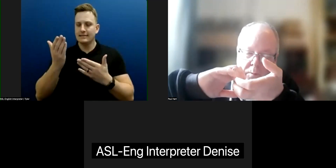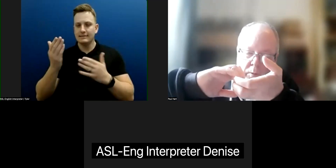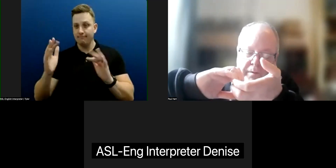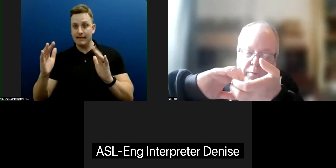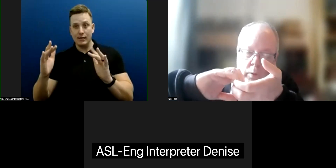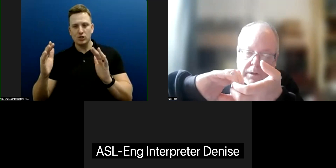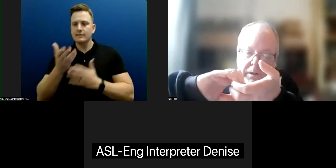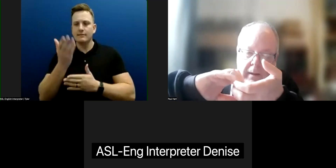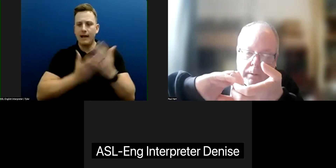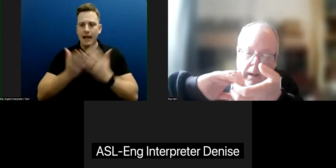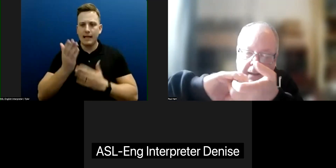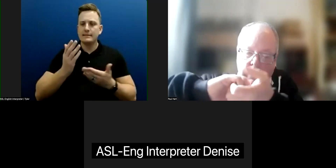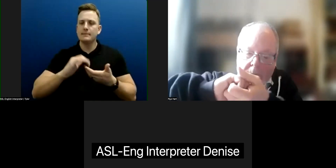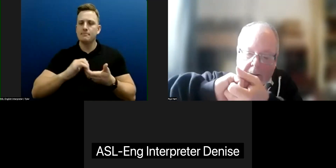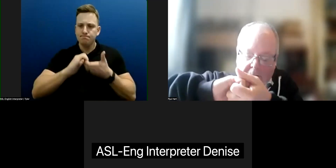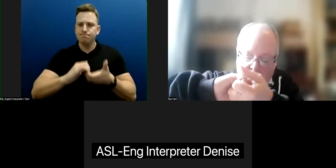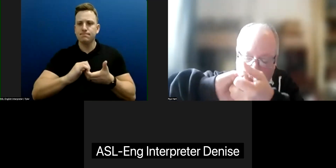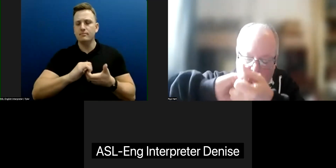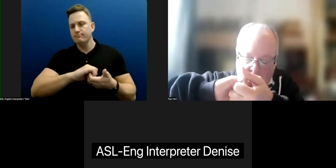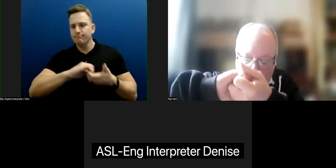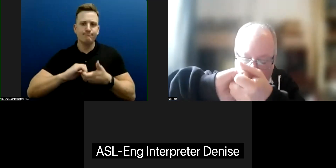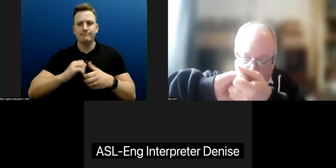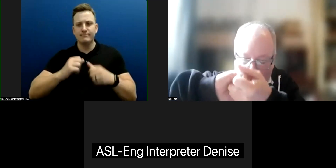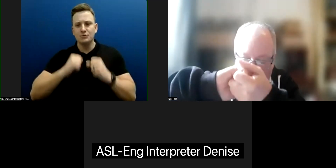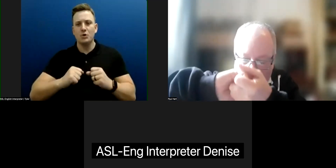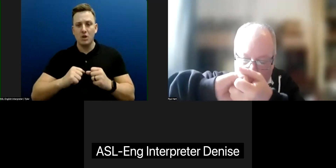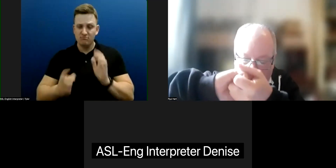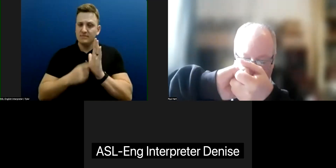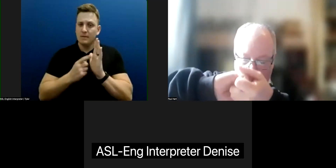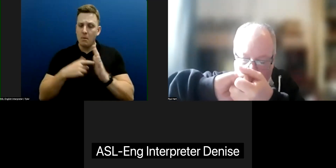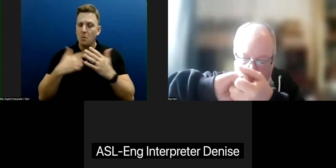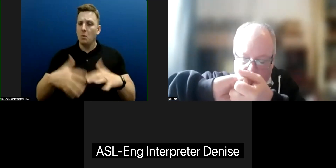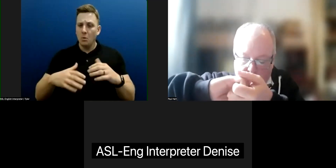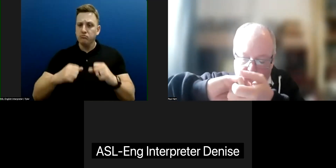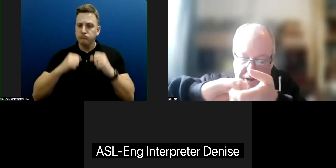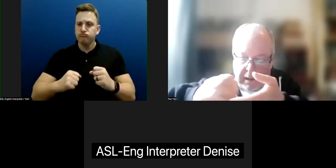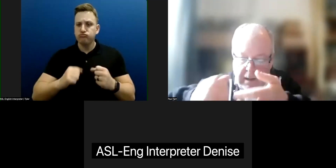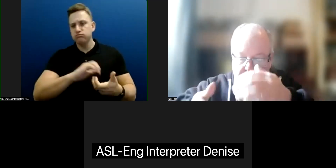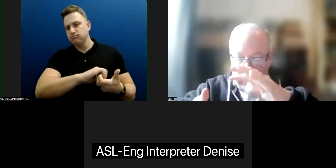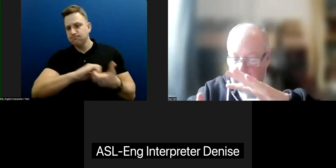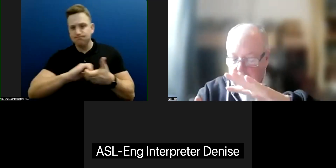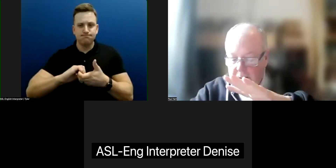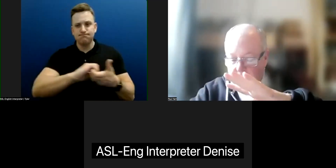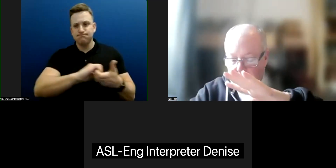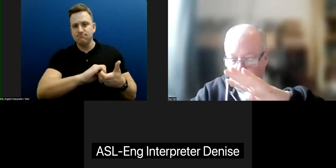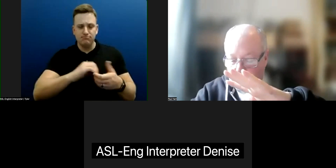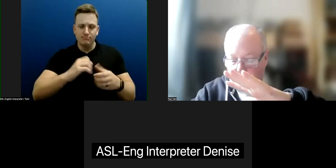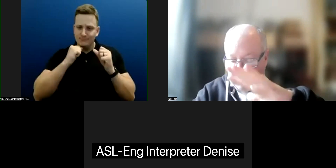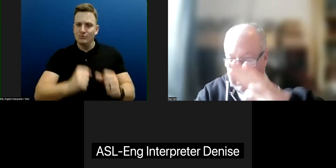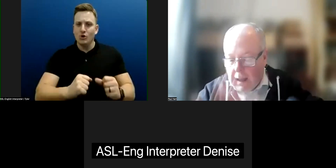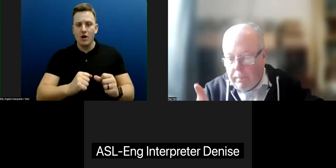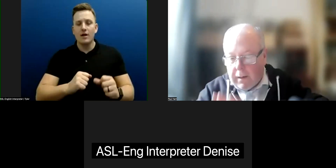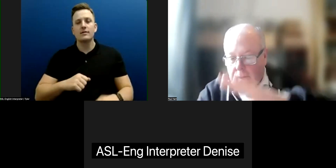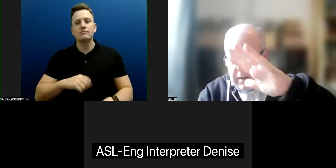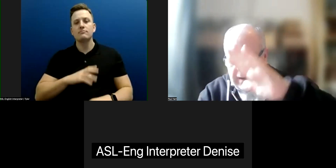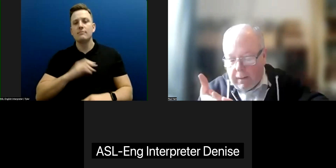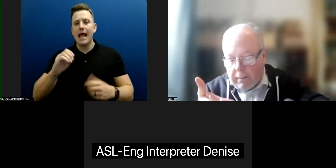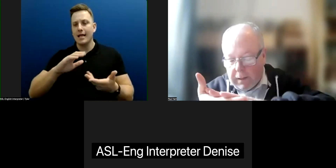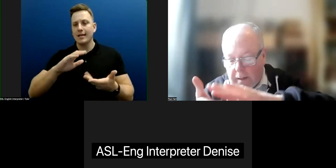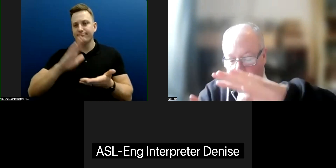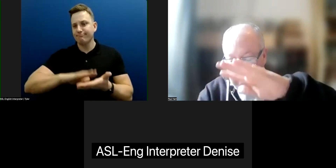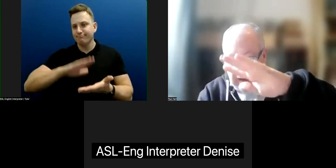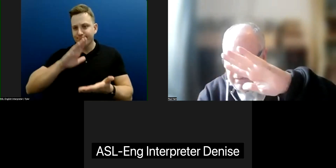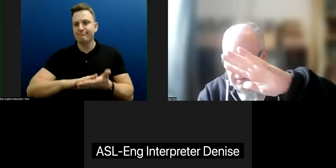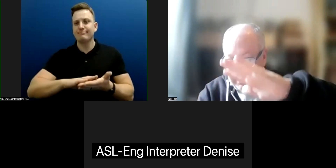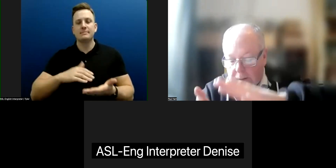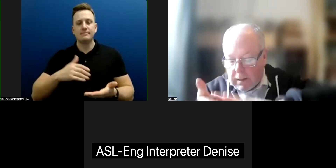much more force applied. Sometimes it's very forceful and there's kind of pushing, and then there's some clapping and comes in.